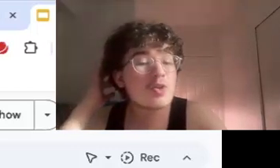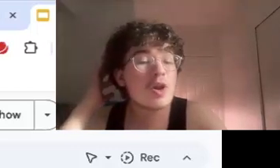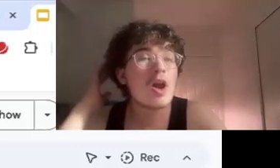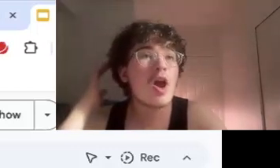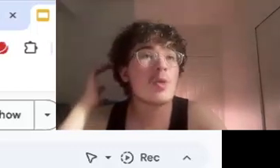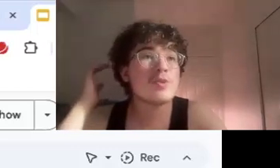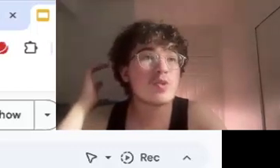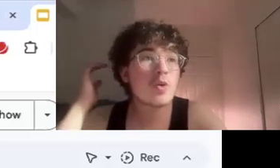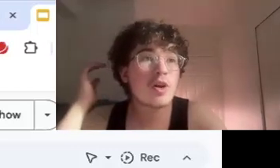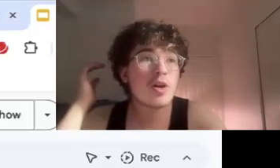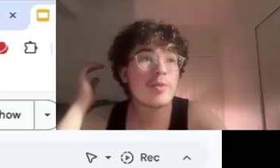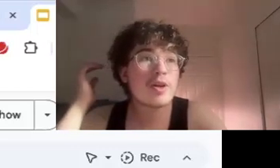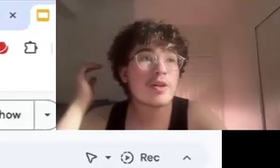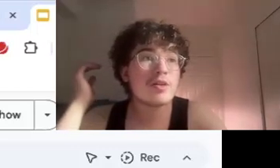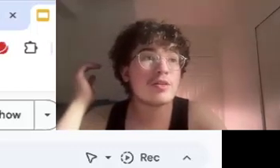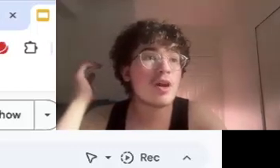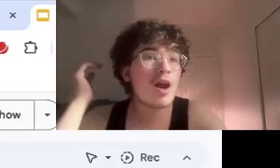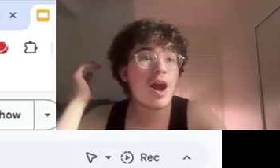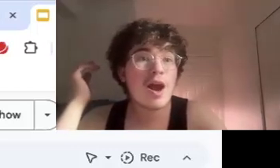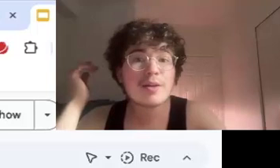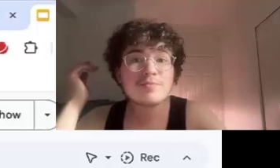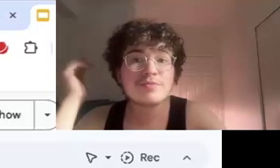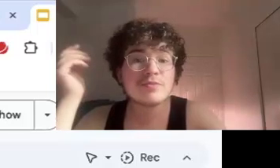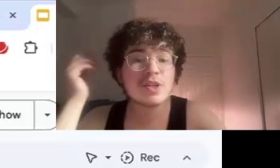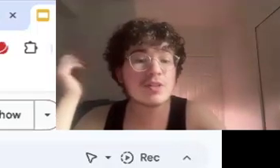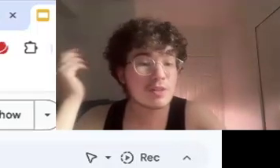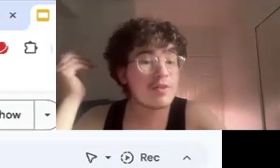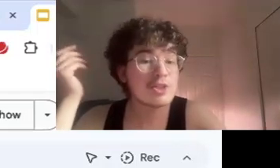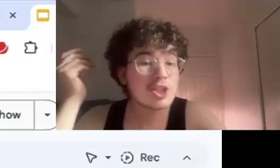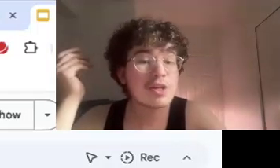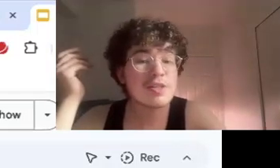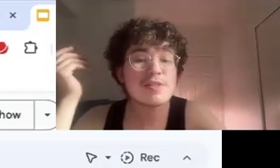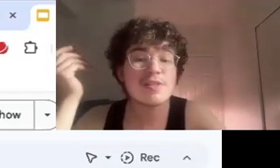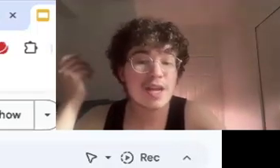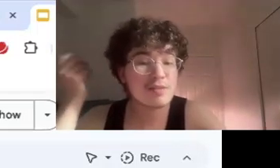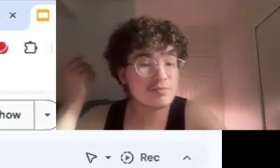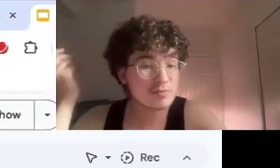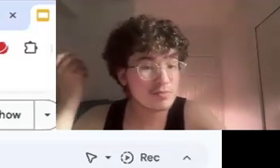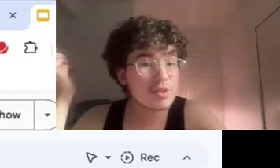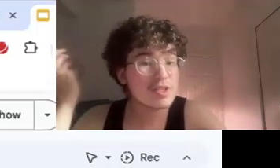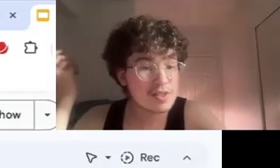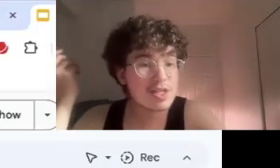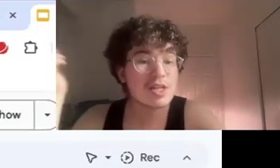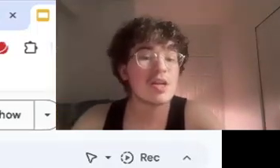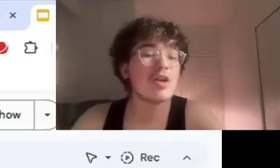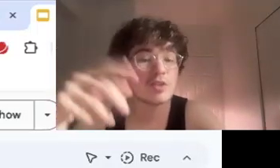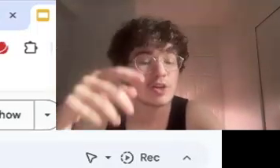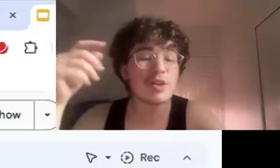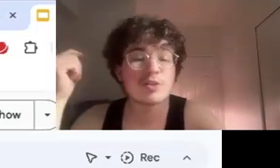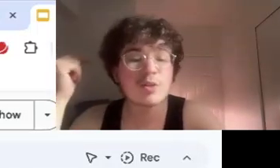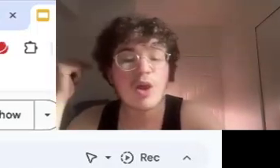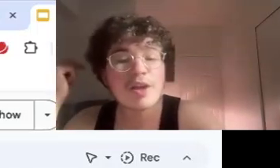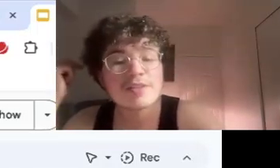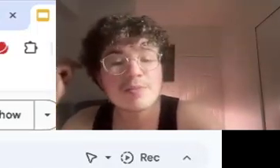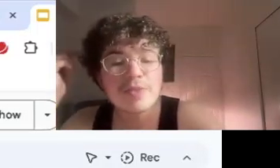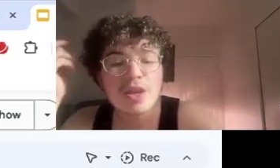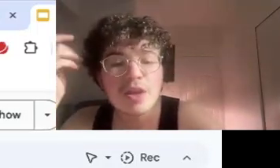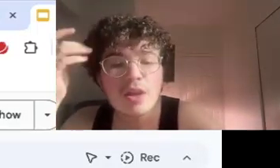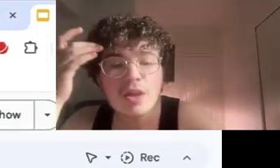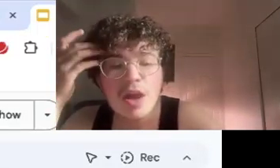a sexual psychopath or psychopathic delinquent on the grounds that you were perceived as likely to